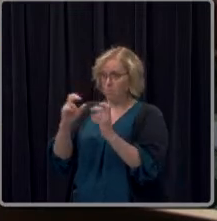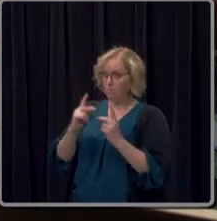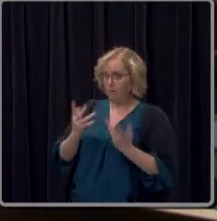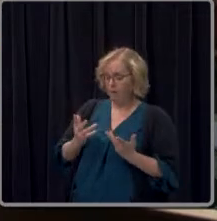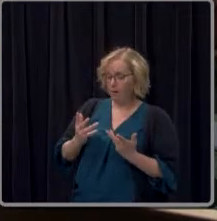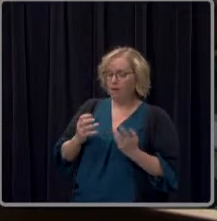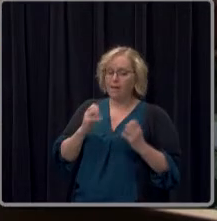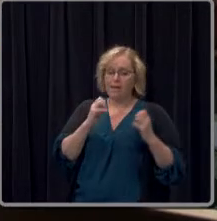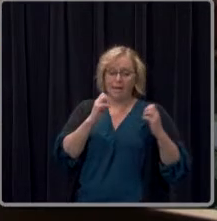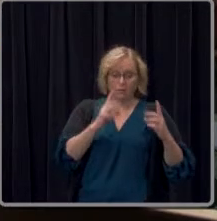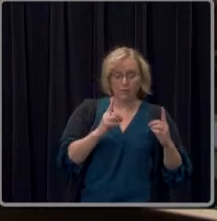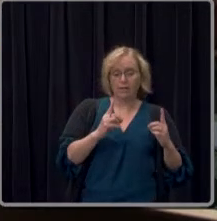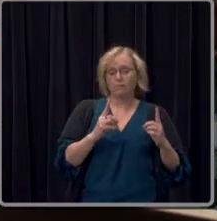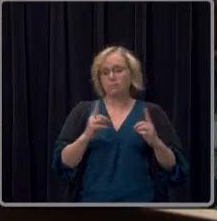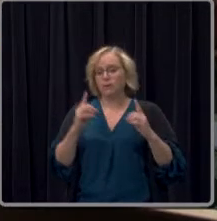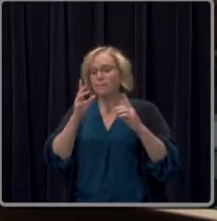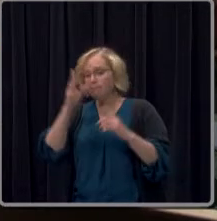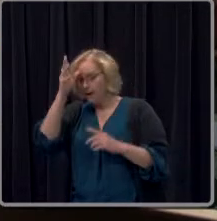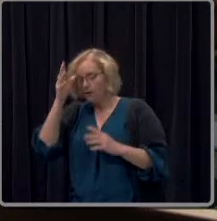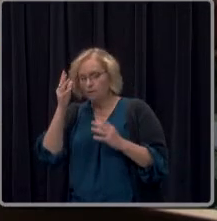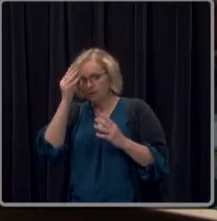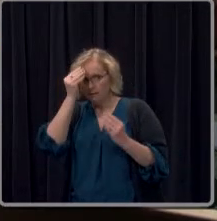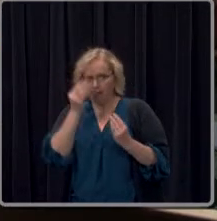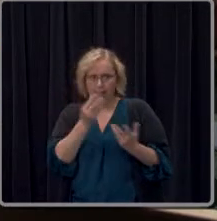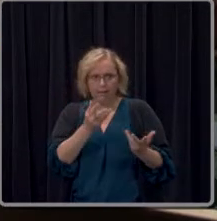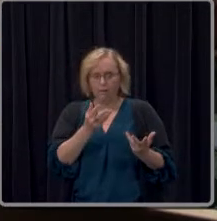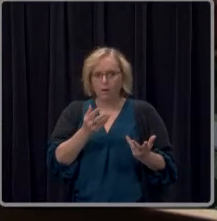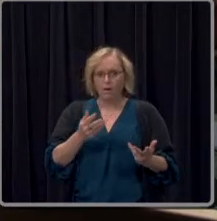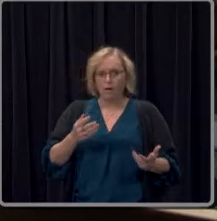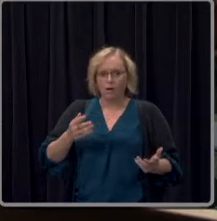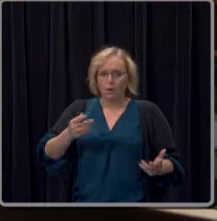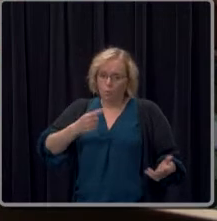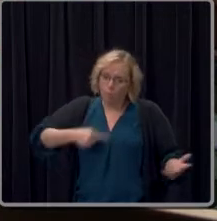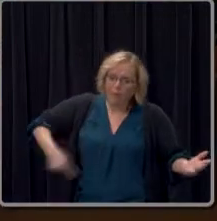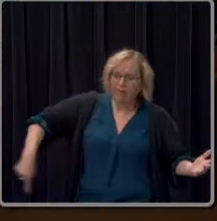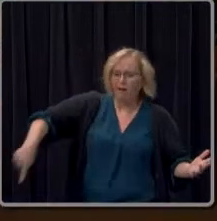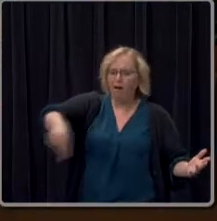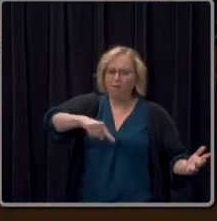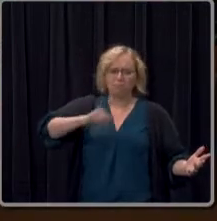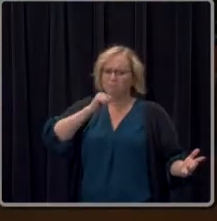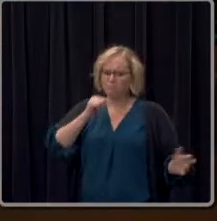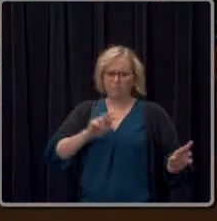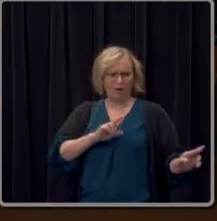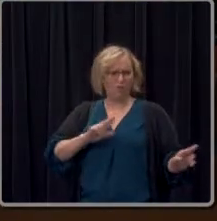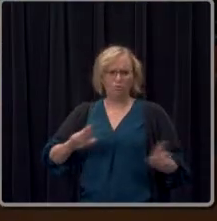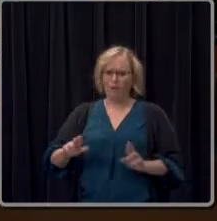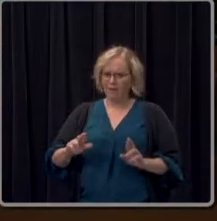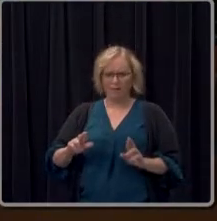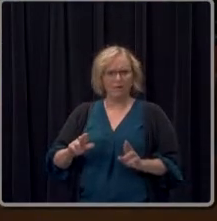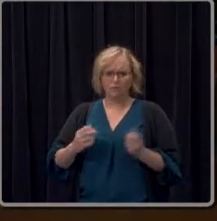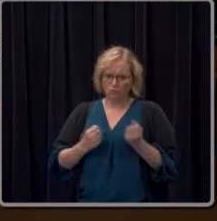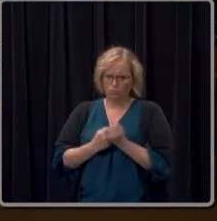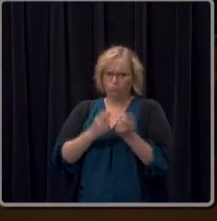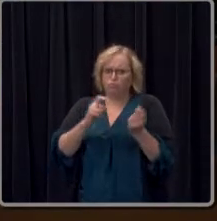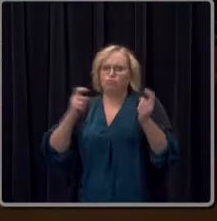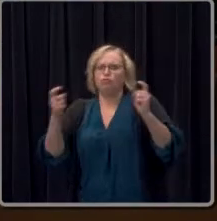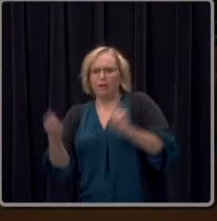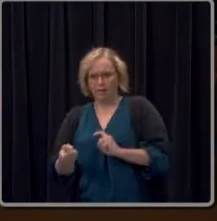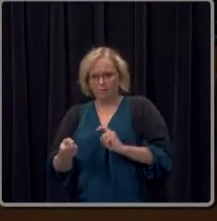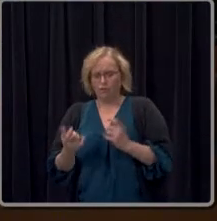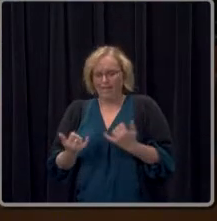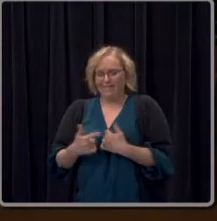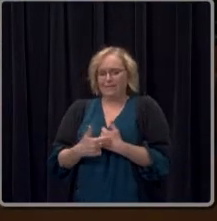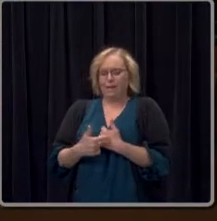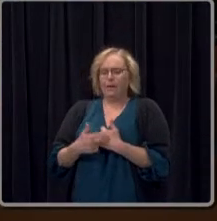and parents let us know that you're not ready collectively to support a change like this at this time. And in my opinion, leadership